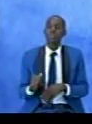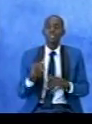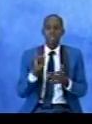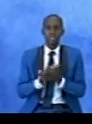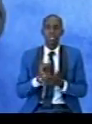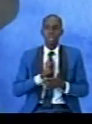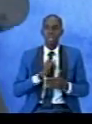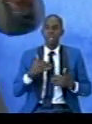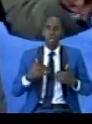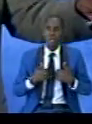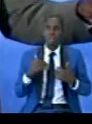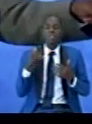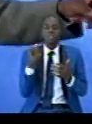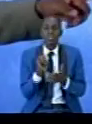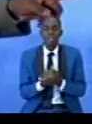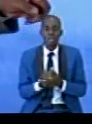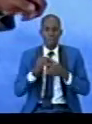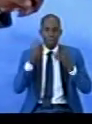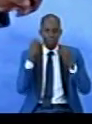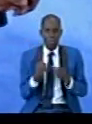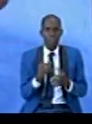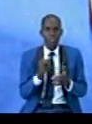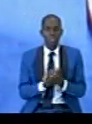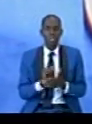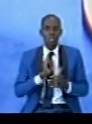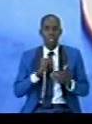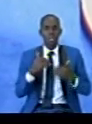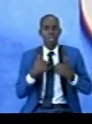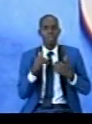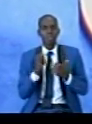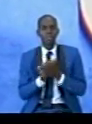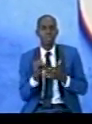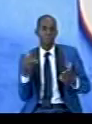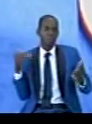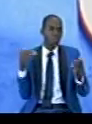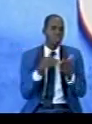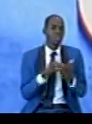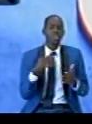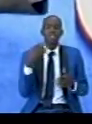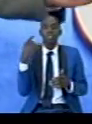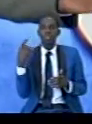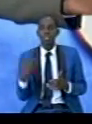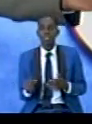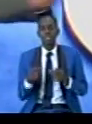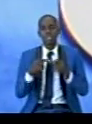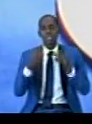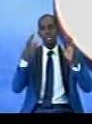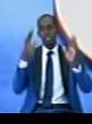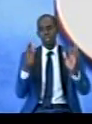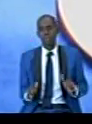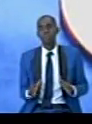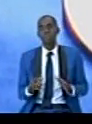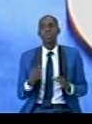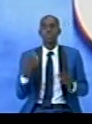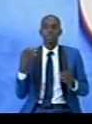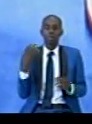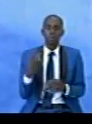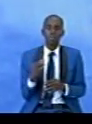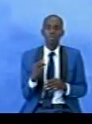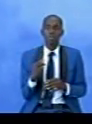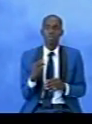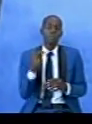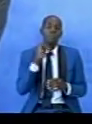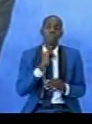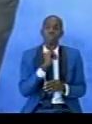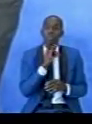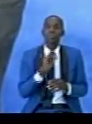185,000 soldiers of the enemy camp just in one night, and I have that one, and I have the one that